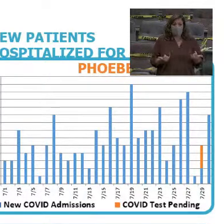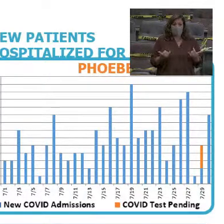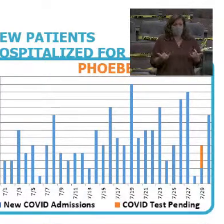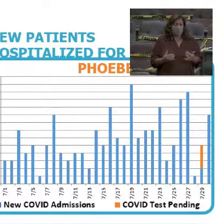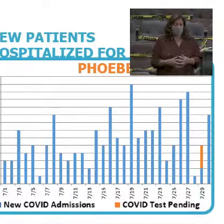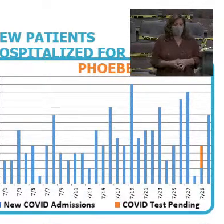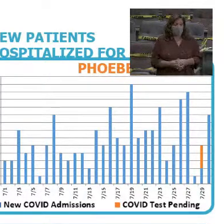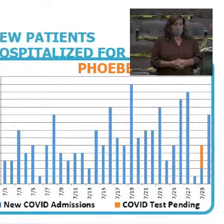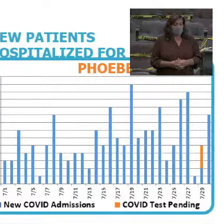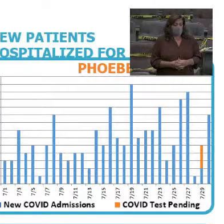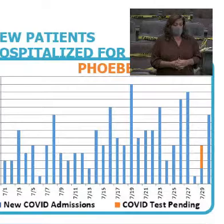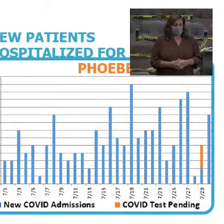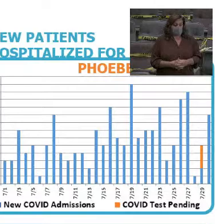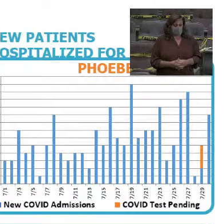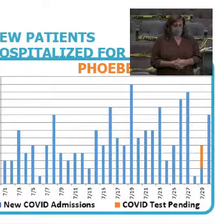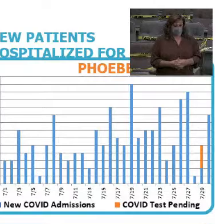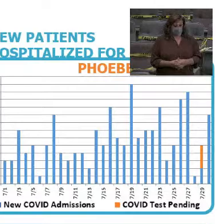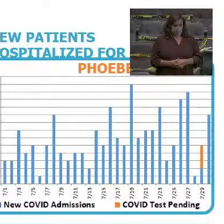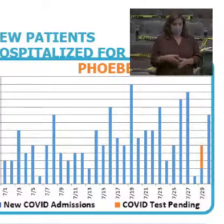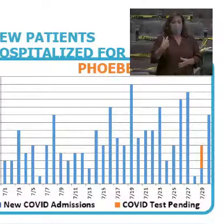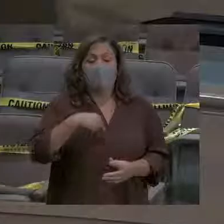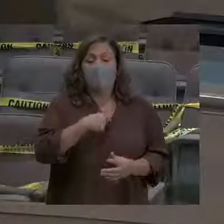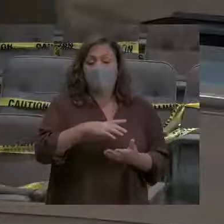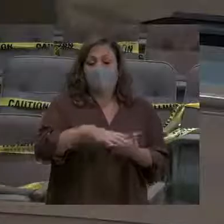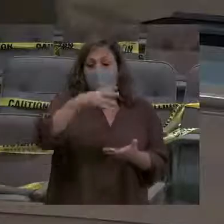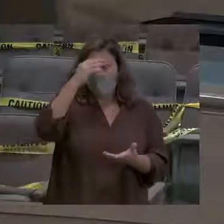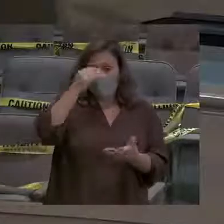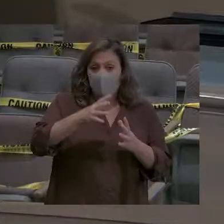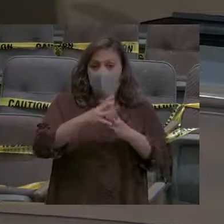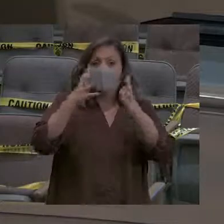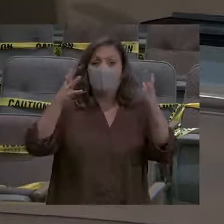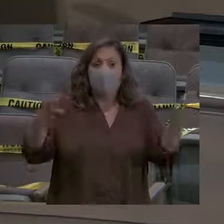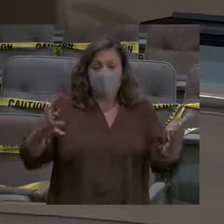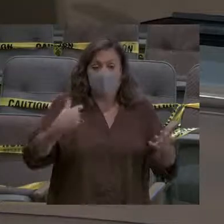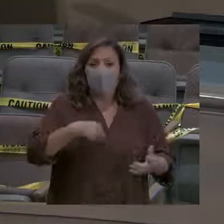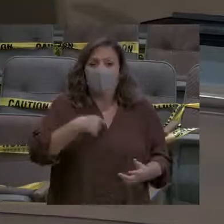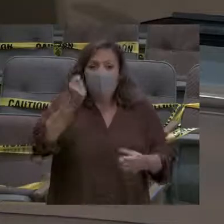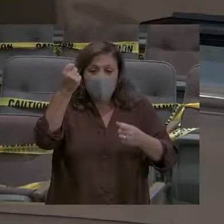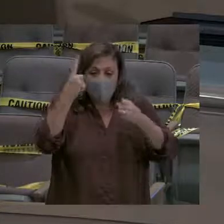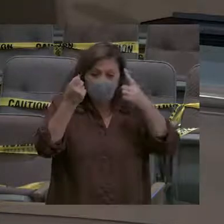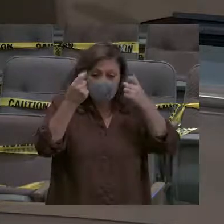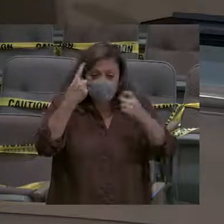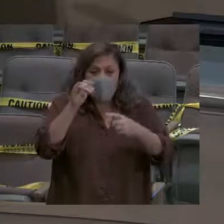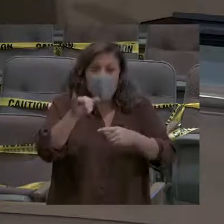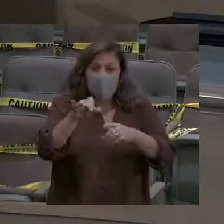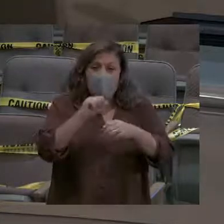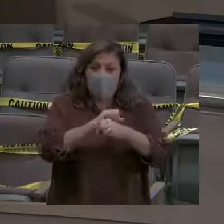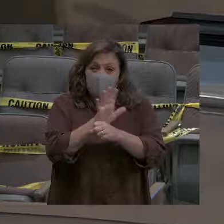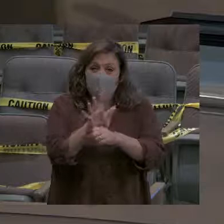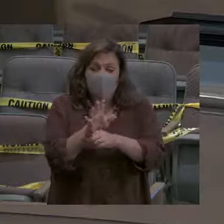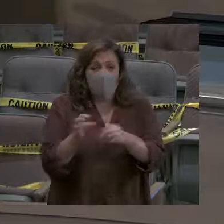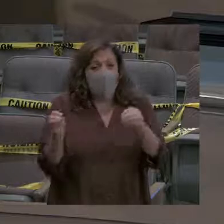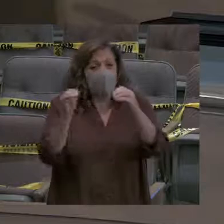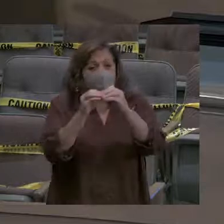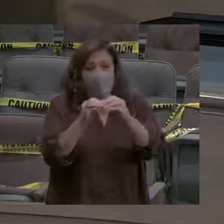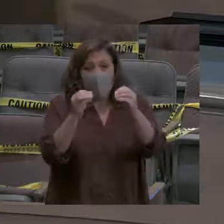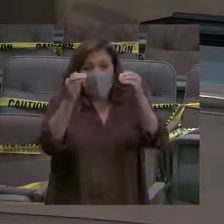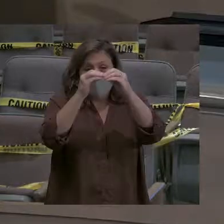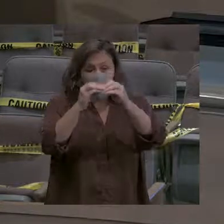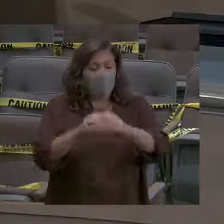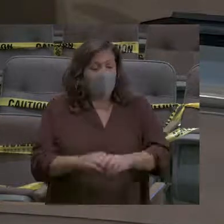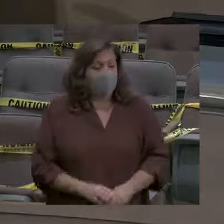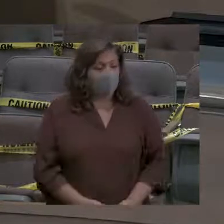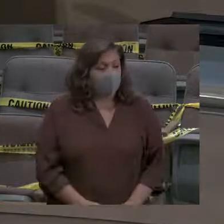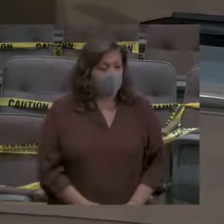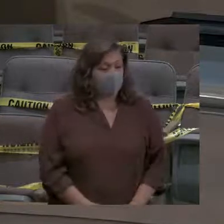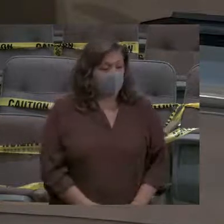I do. We have learned a lot. Our understanding of this virus continues to evolve. But